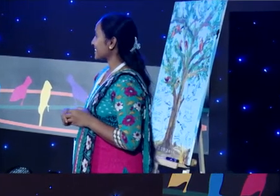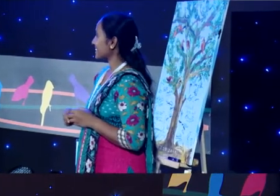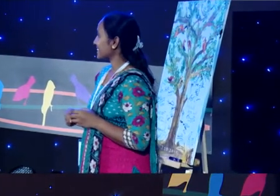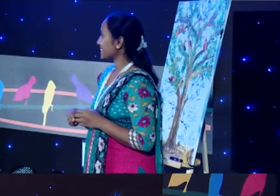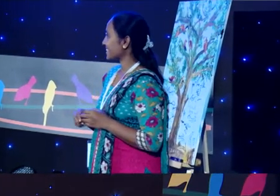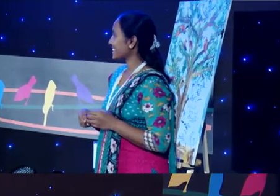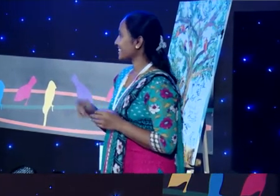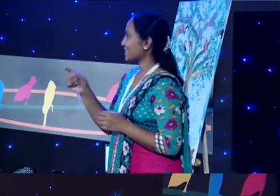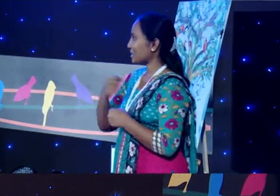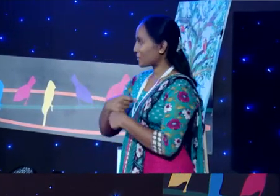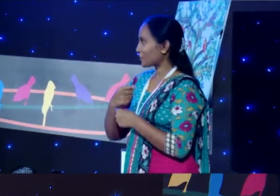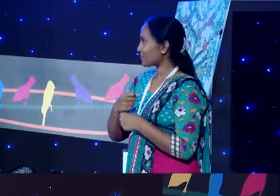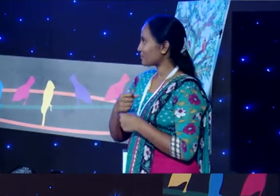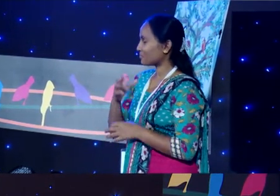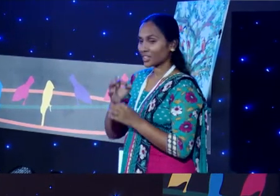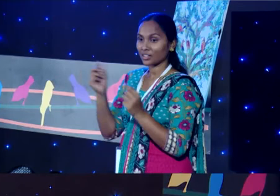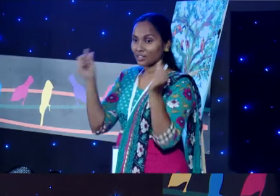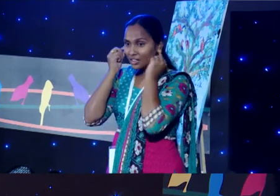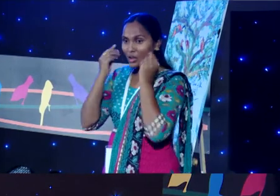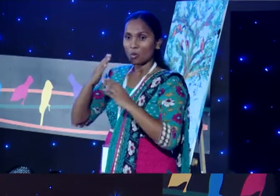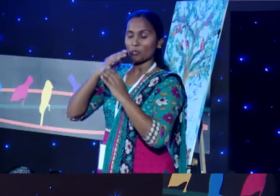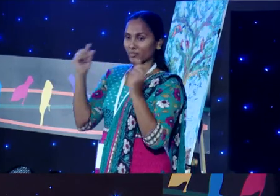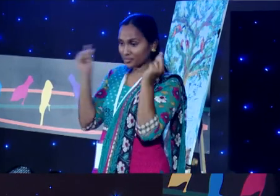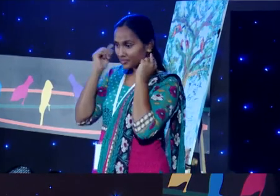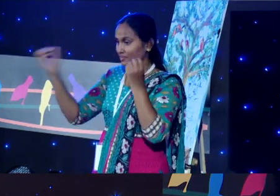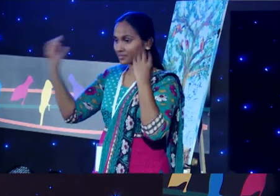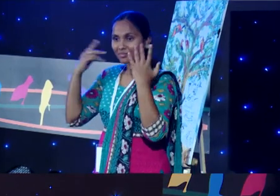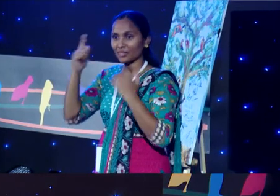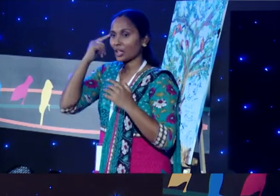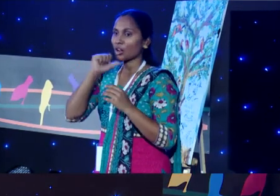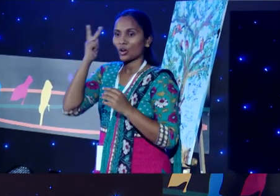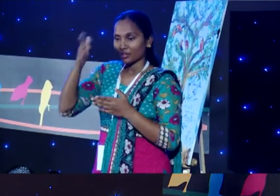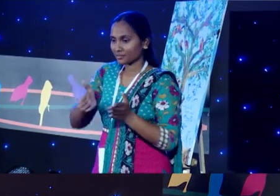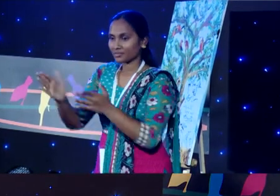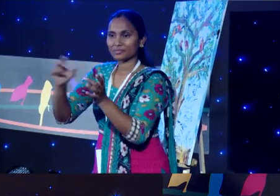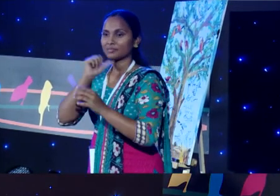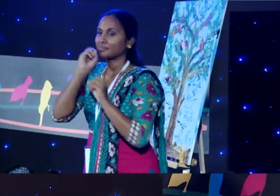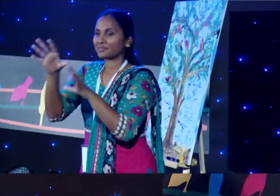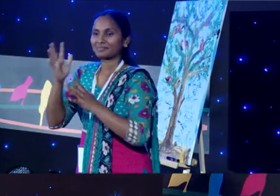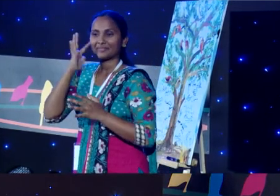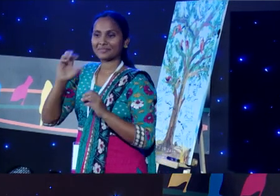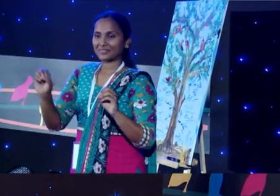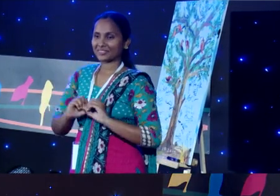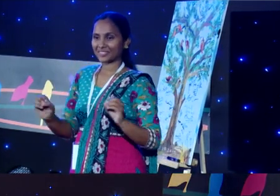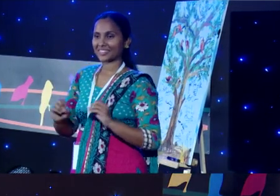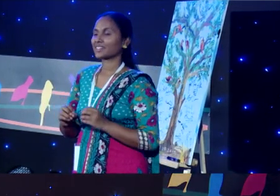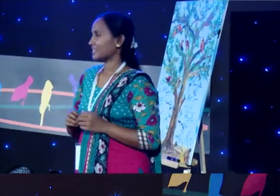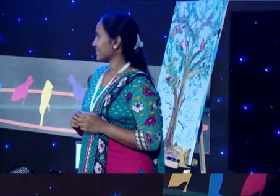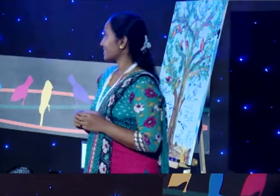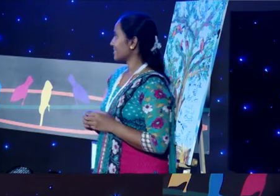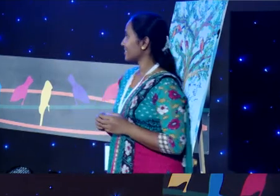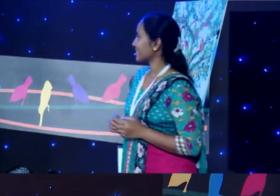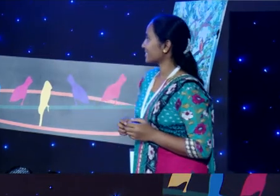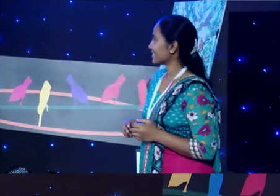definition of the surroundings. If I block my sense of hearing, you're going to probably land me up in a ditch. What kind of a maker are you? So I took that